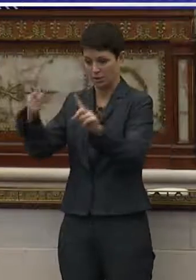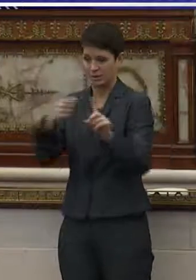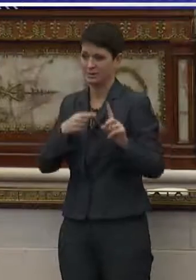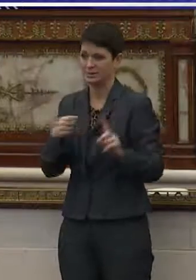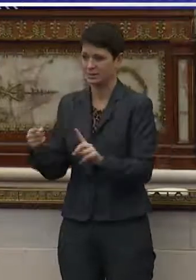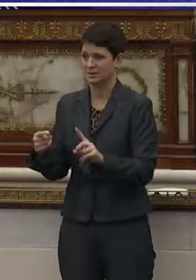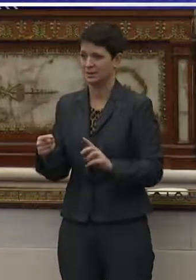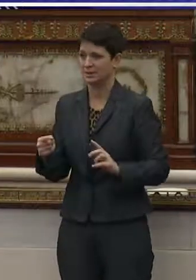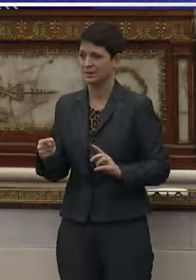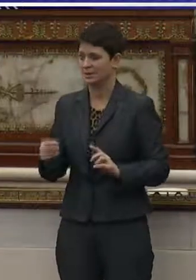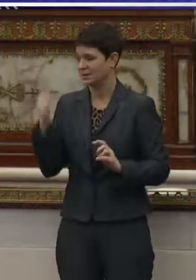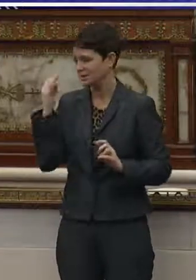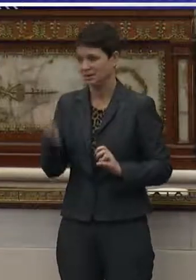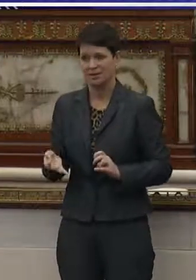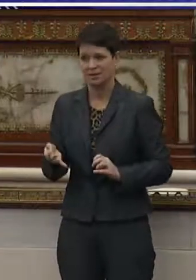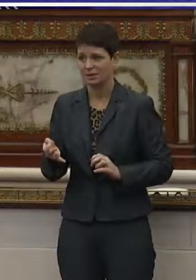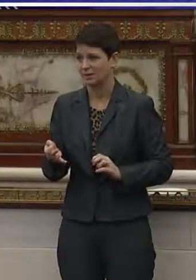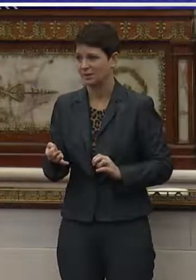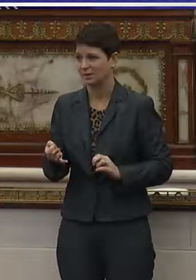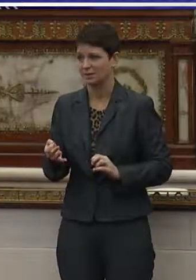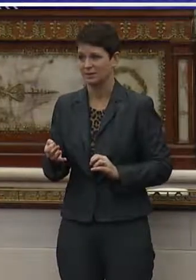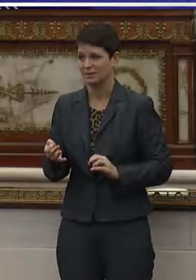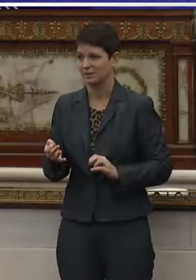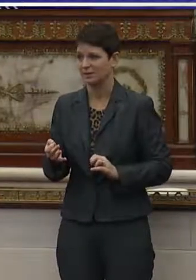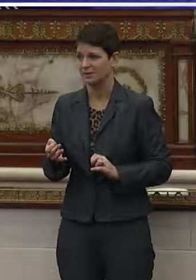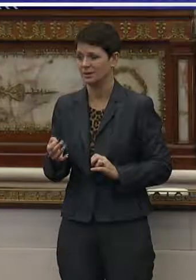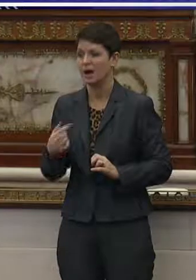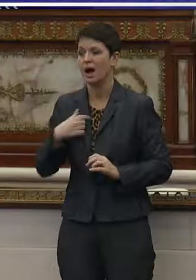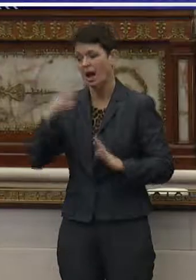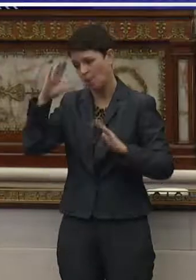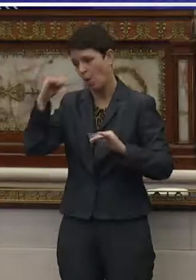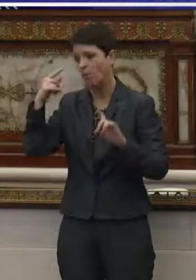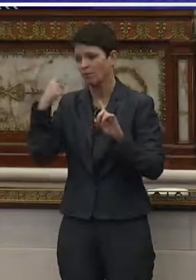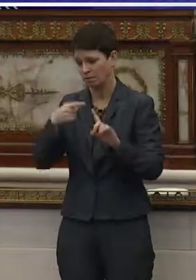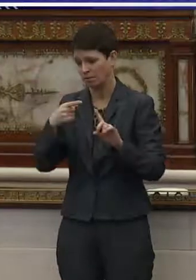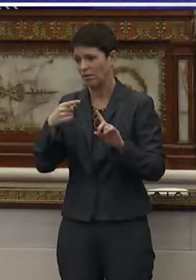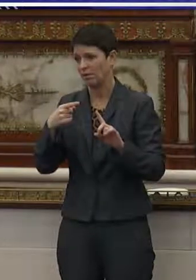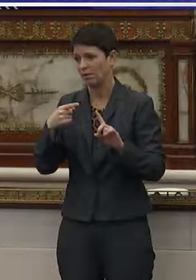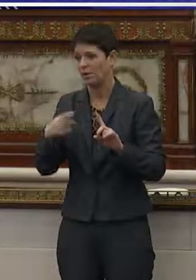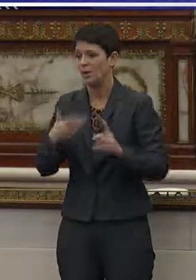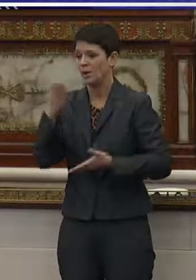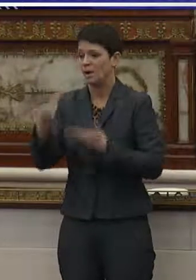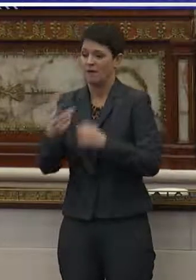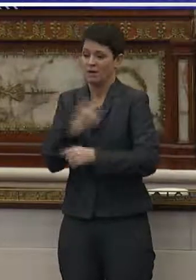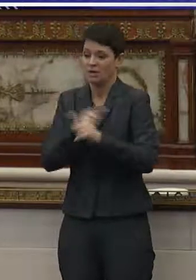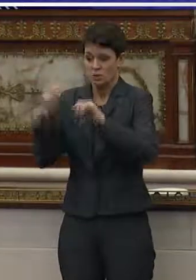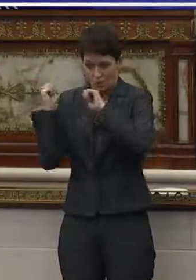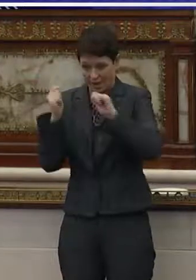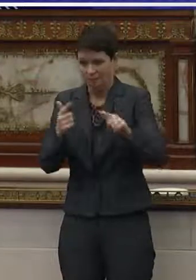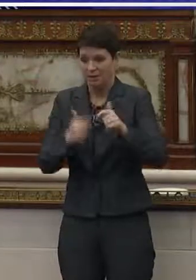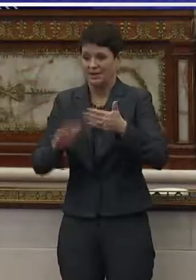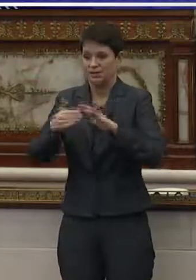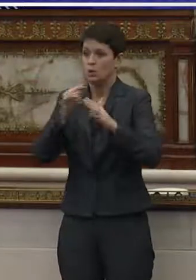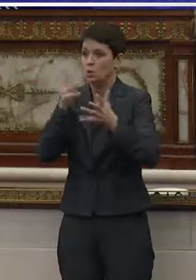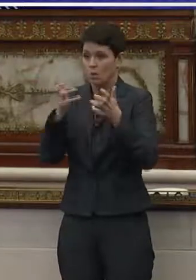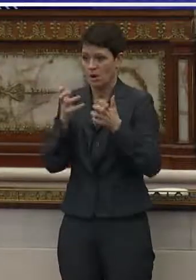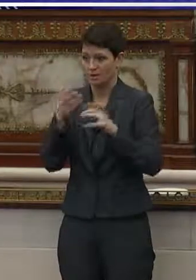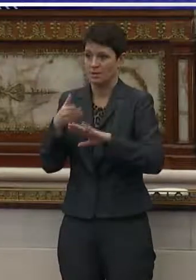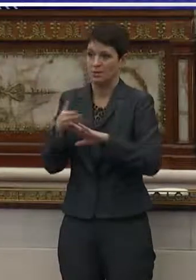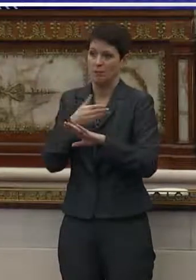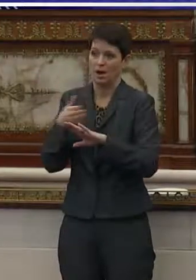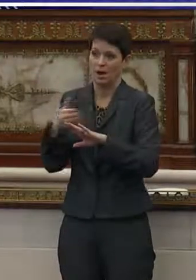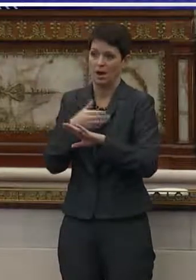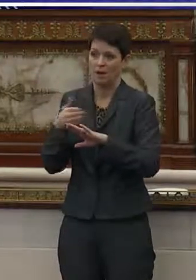I mean, certainly I'm hopeful that we've offered vaccine to everyone in the city who wants it